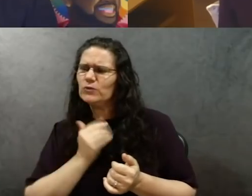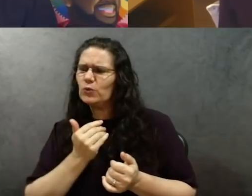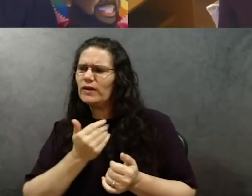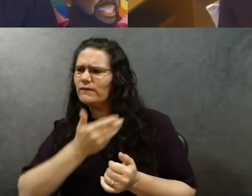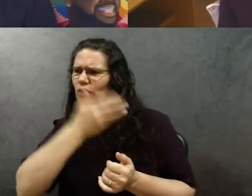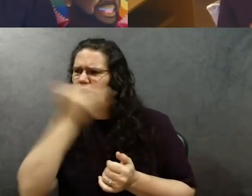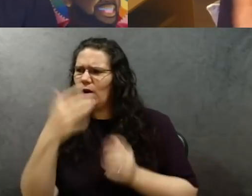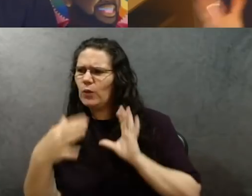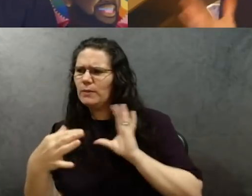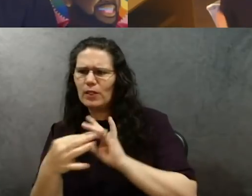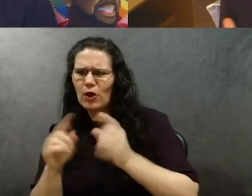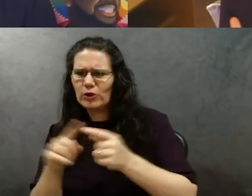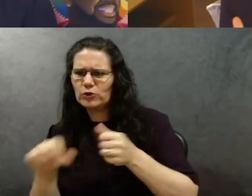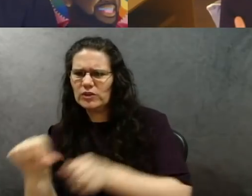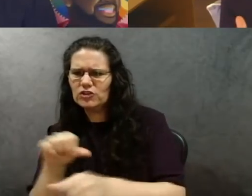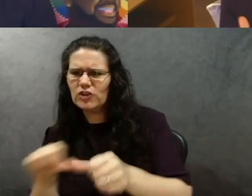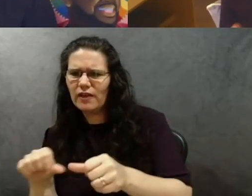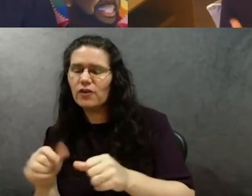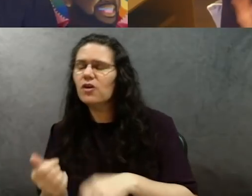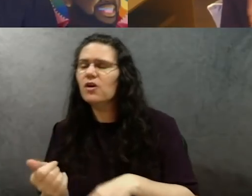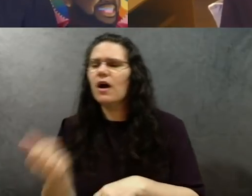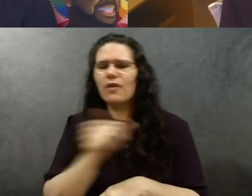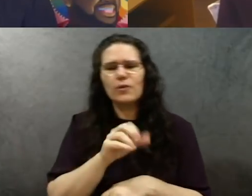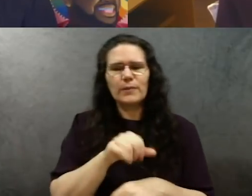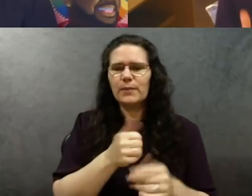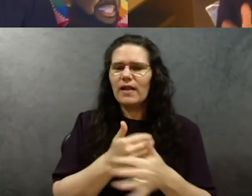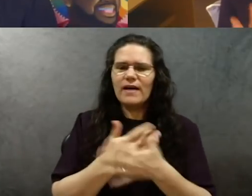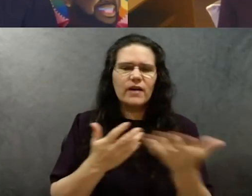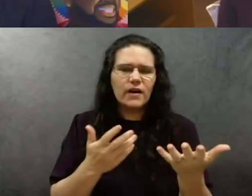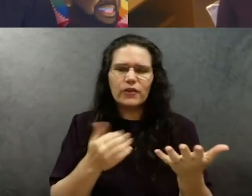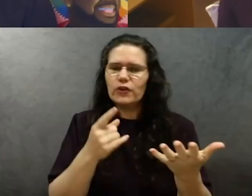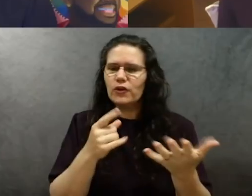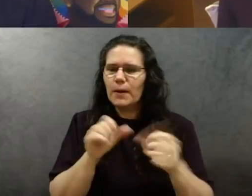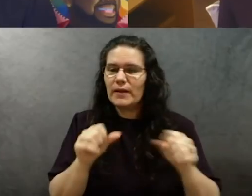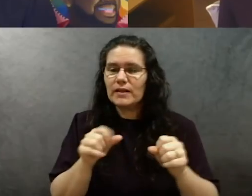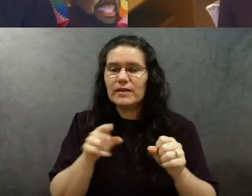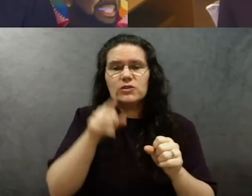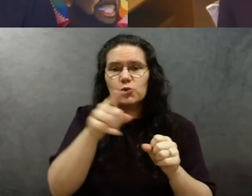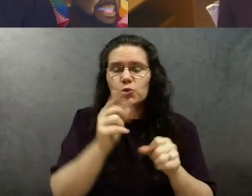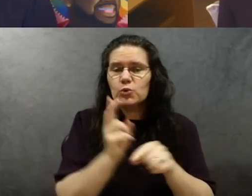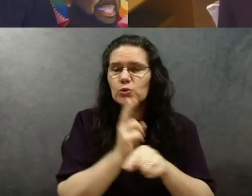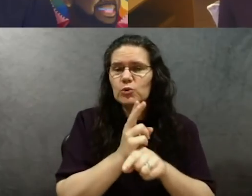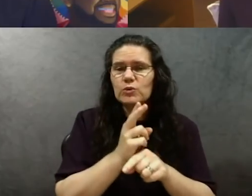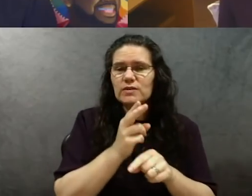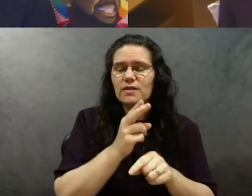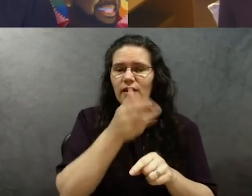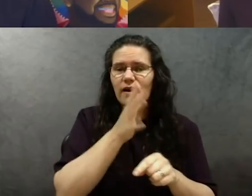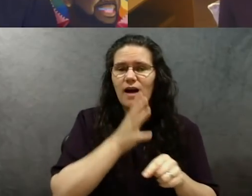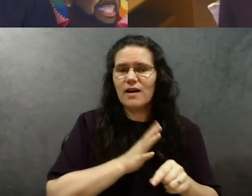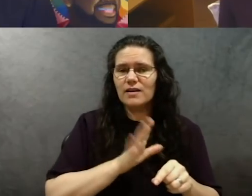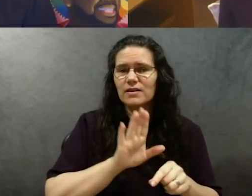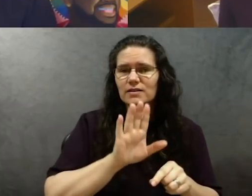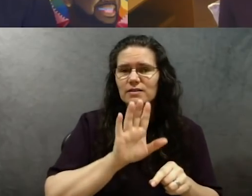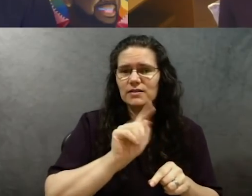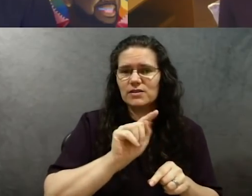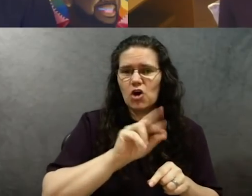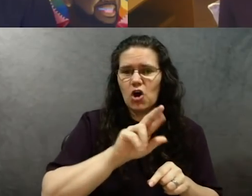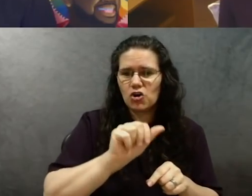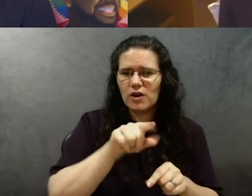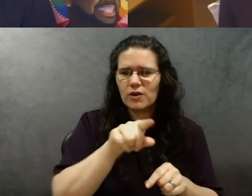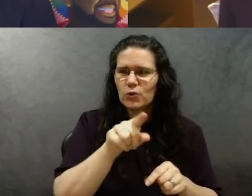can use the goddess Tara to, and you have ways of reconnecting. And I'm wondering,